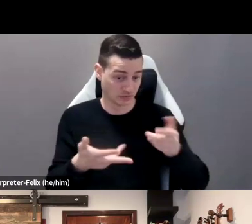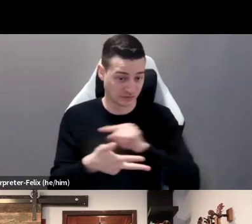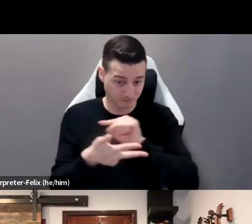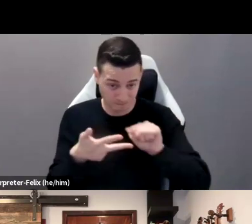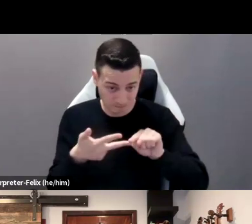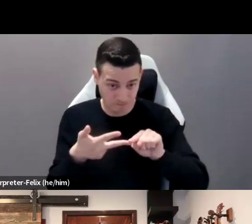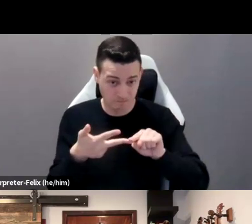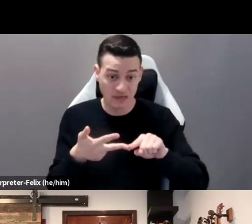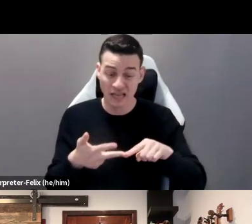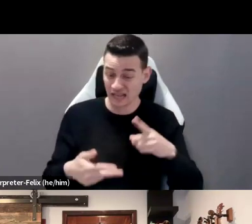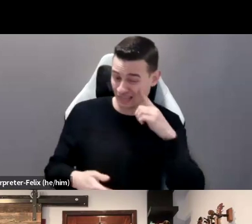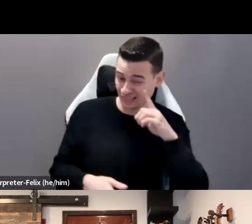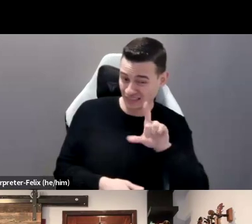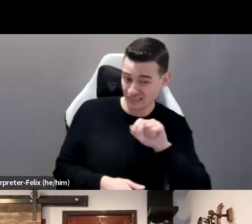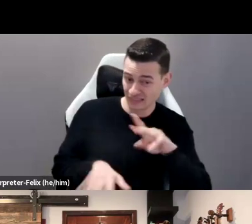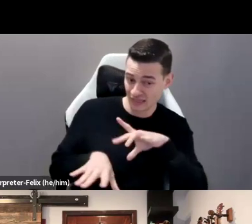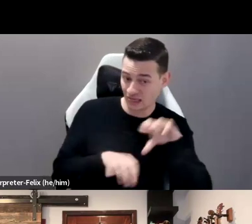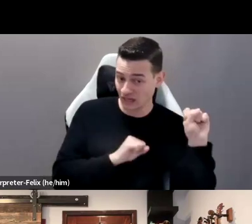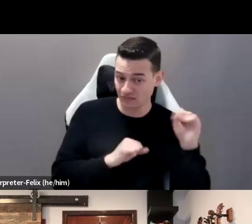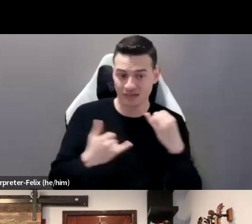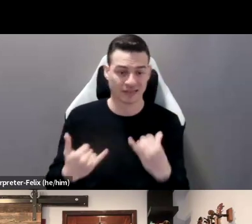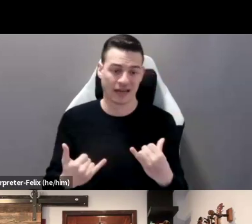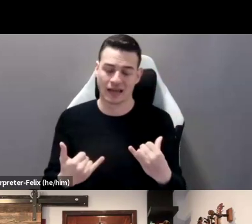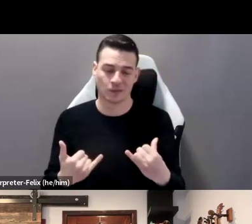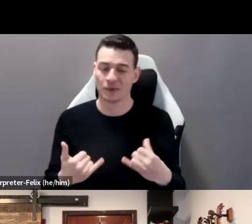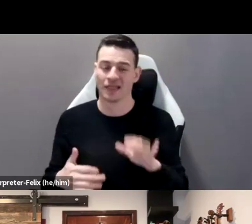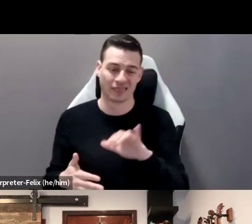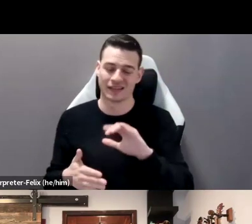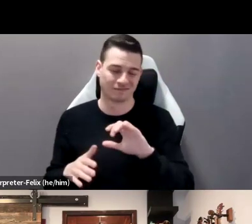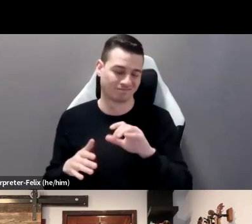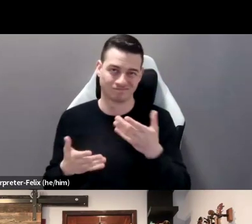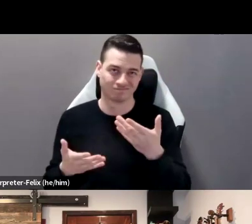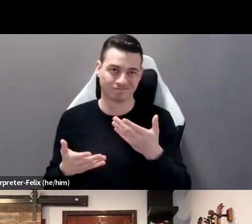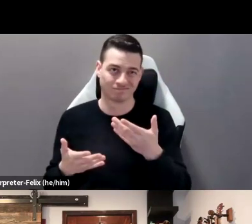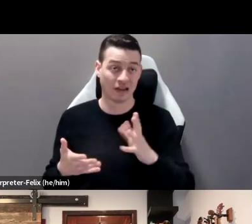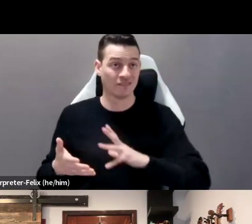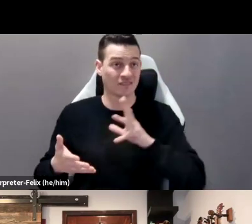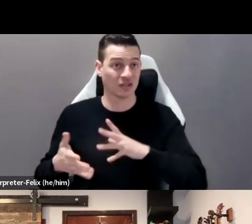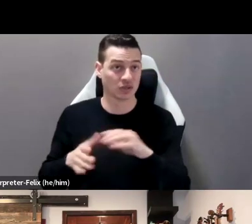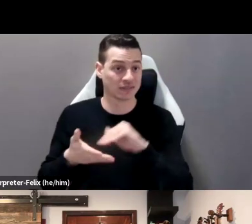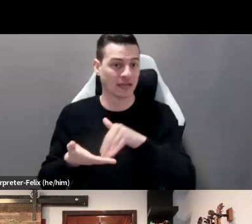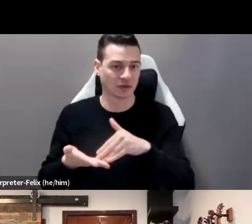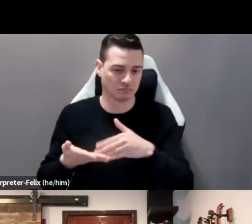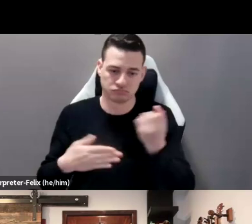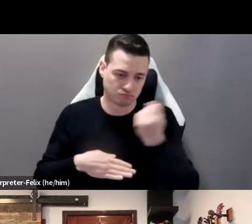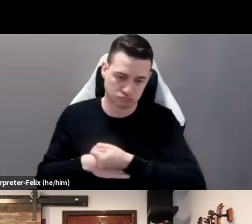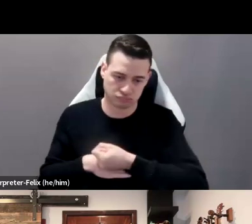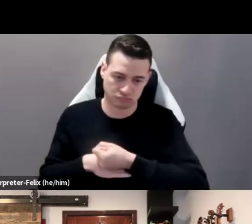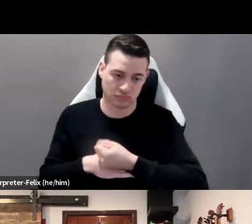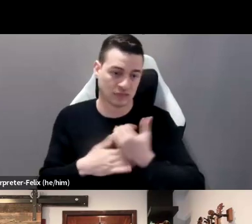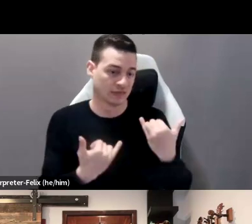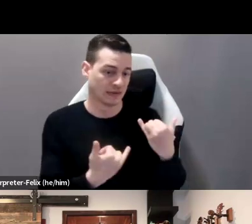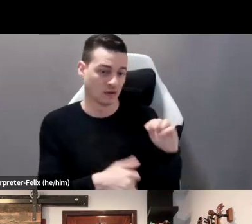center versus a space for a student club to use. To our knowledge, on the CUNY-wide LGBTQI Council, we are